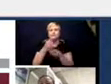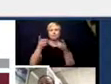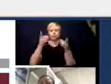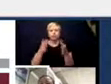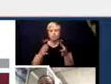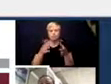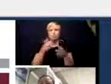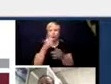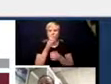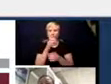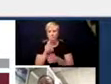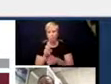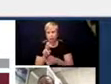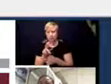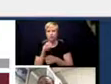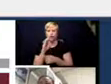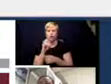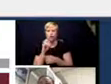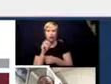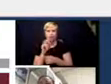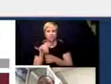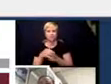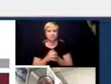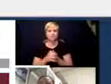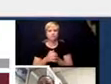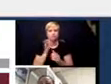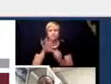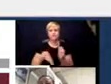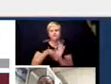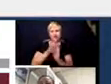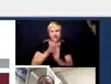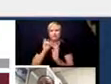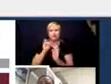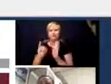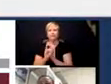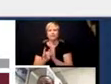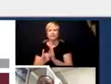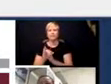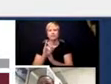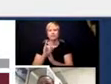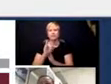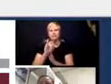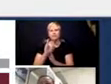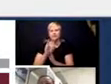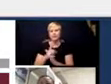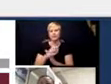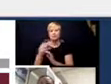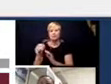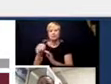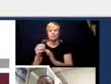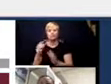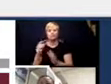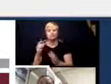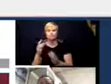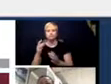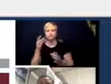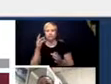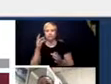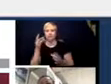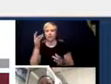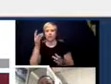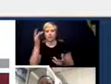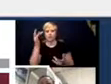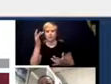index and contact cases, monitor those who may be lost to follow-up, and coordinate resources for those who may have barriers